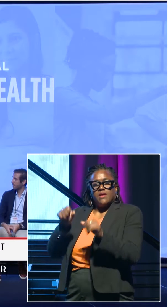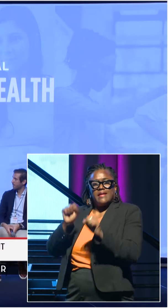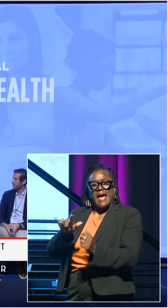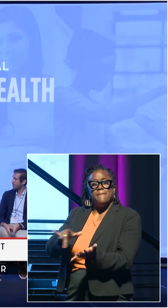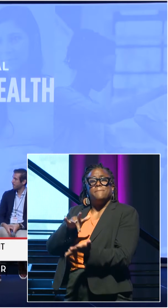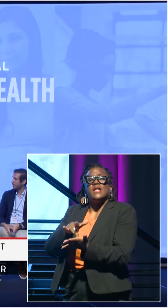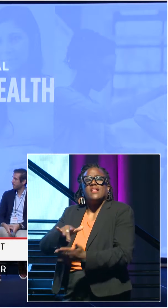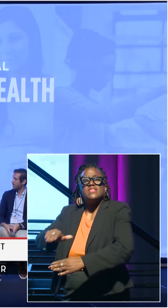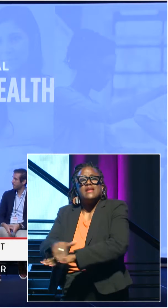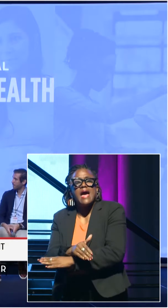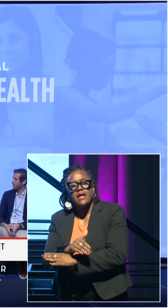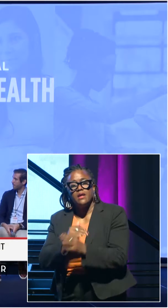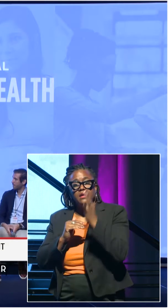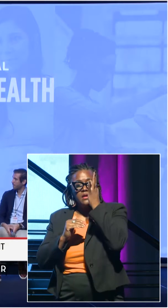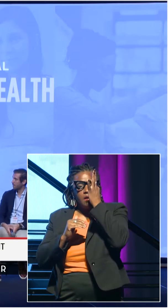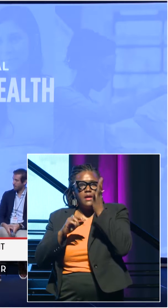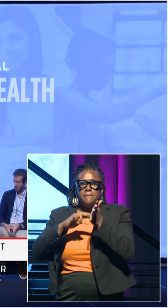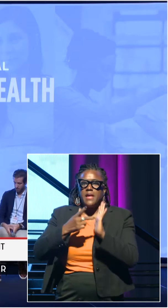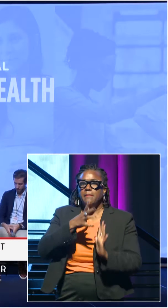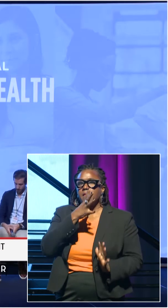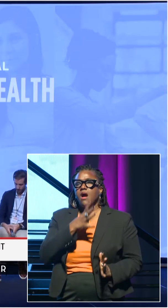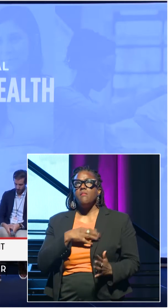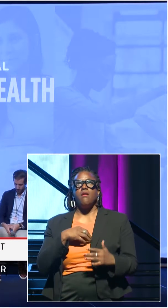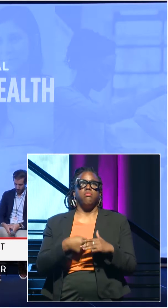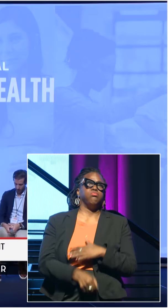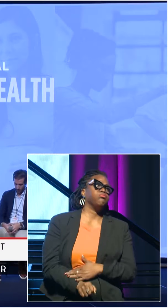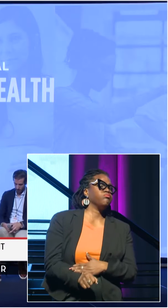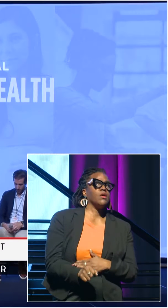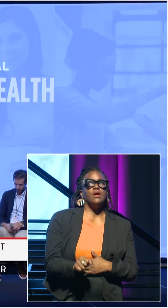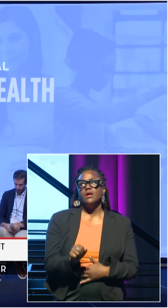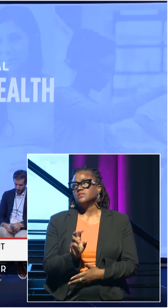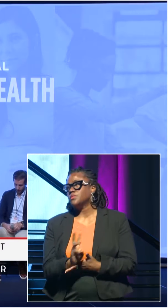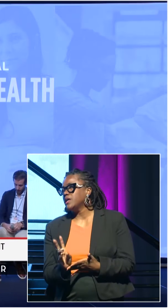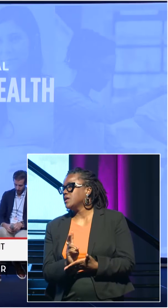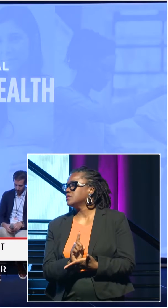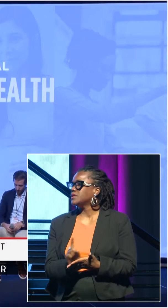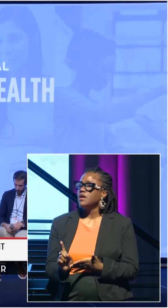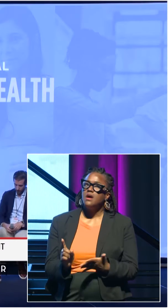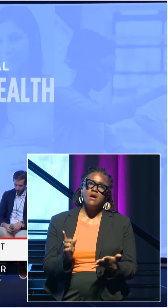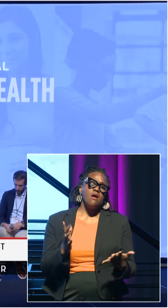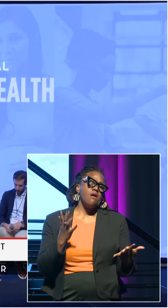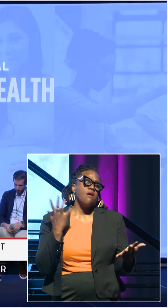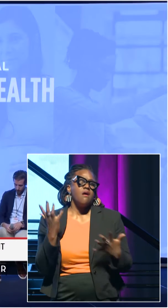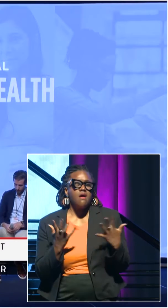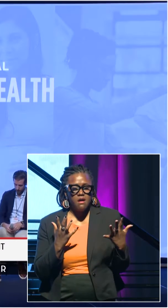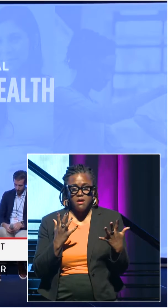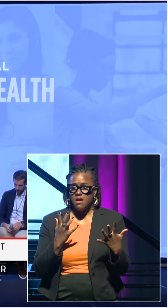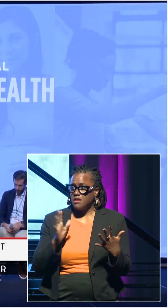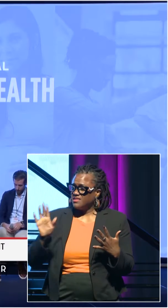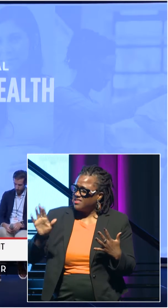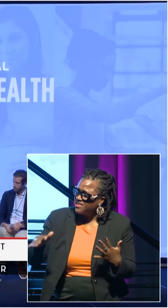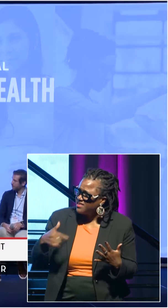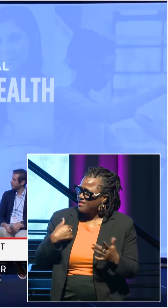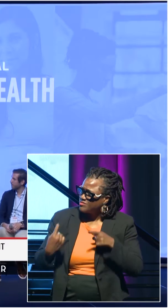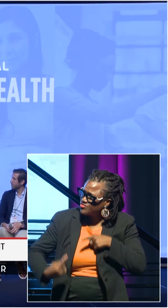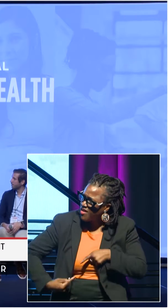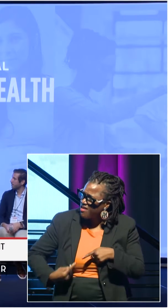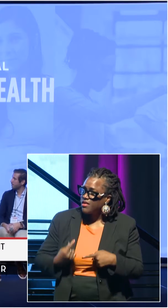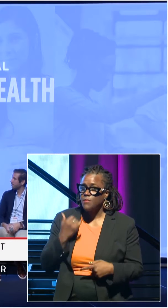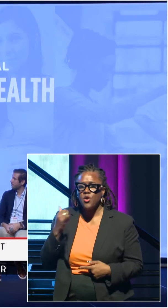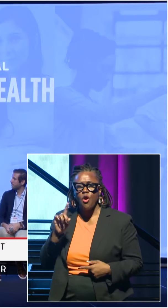of the night, between delivering and those 6 weeks when you see your doctor, you can call them and say, hey, I'm really struggling with